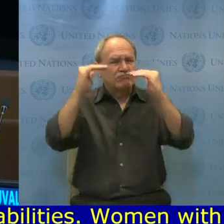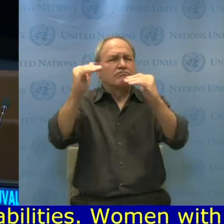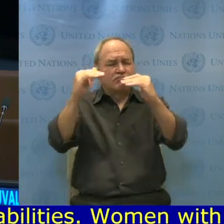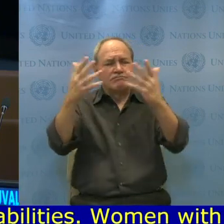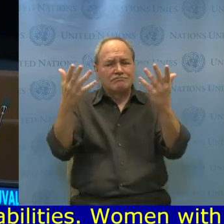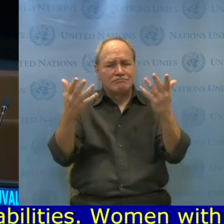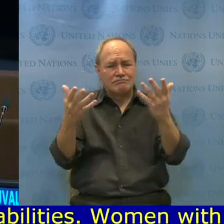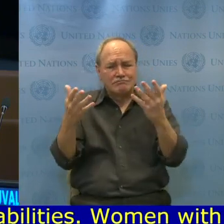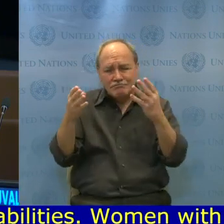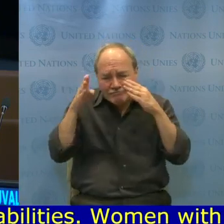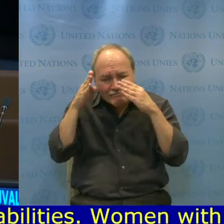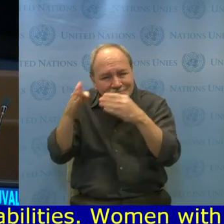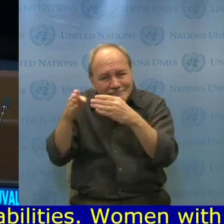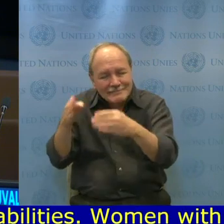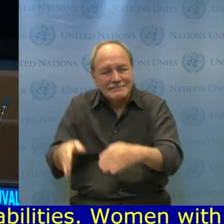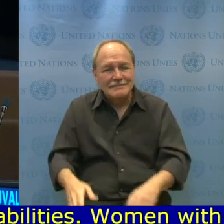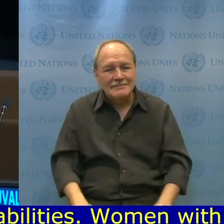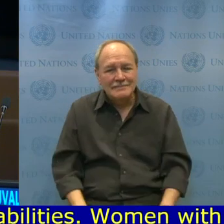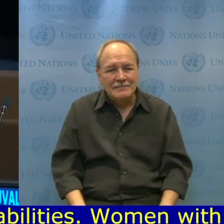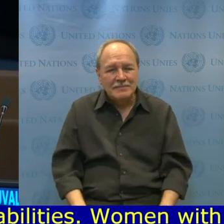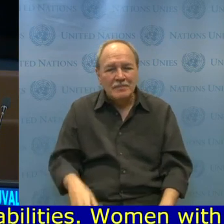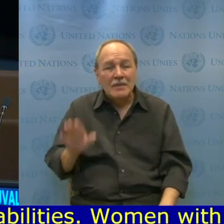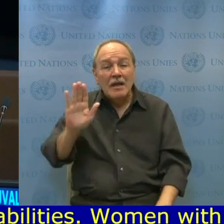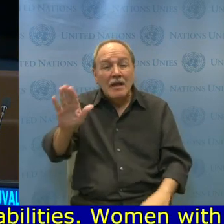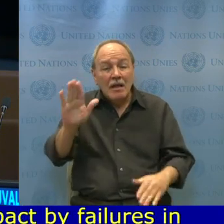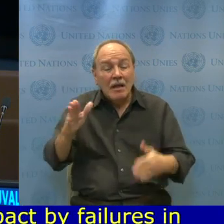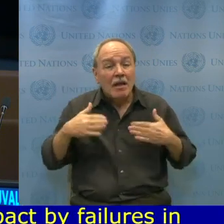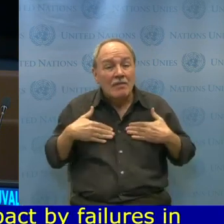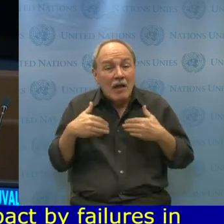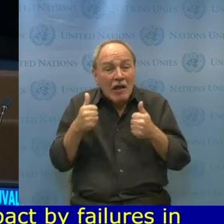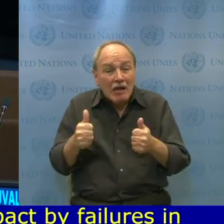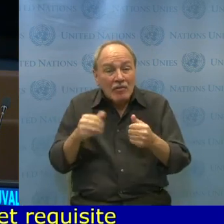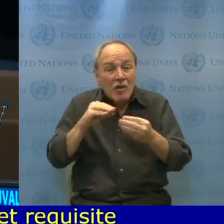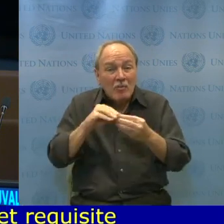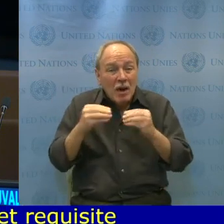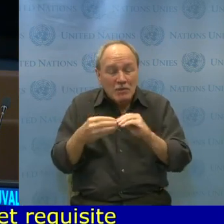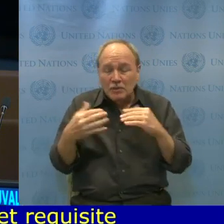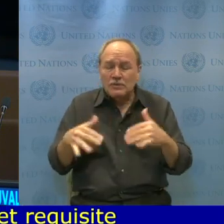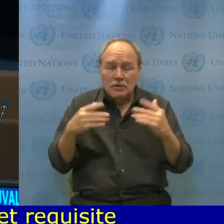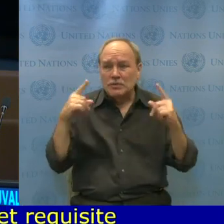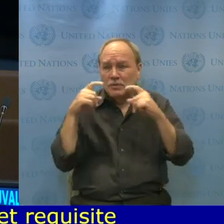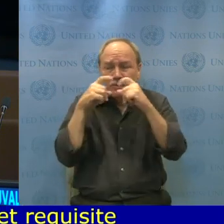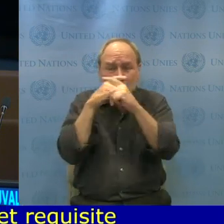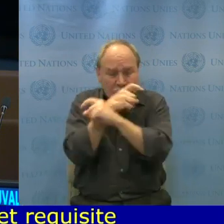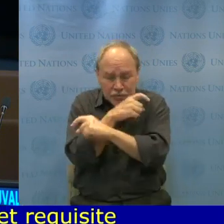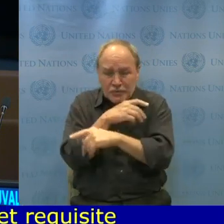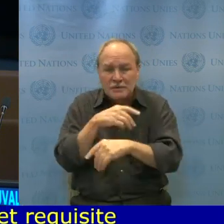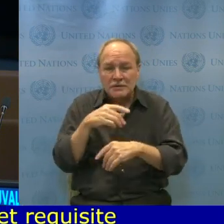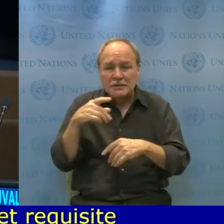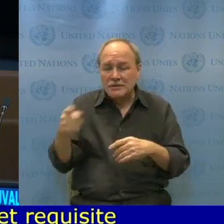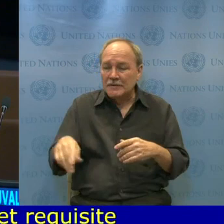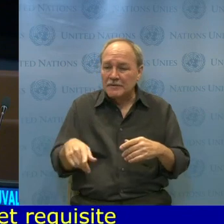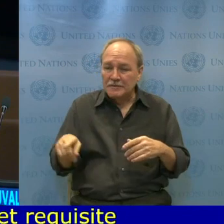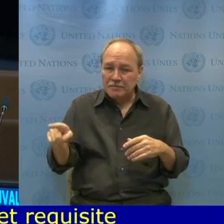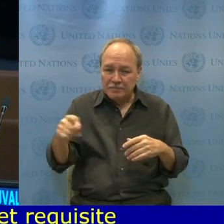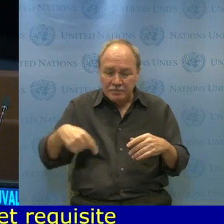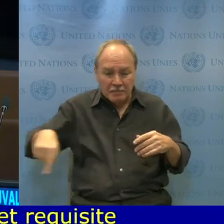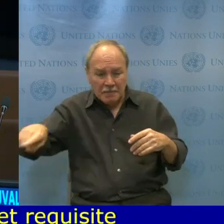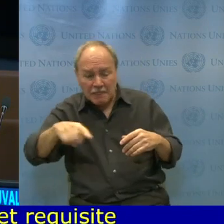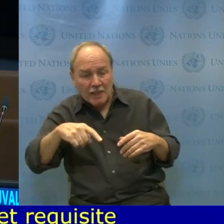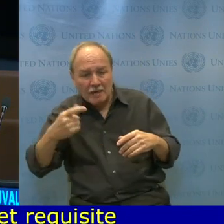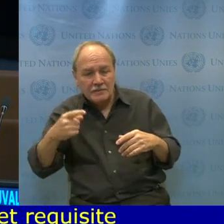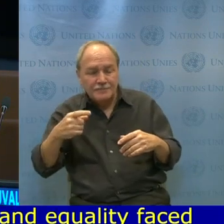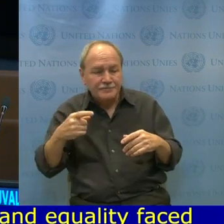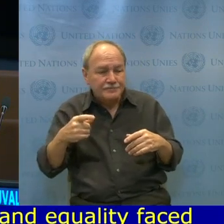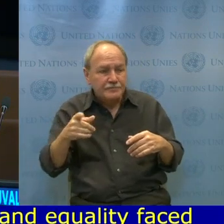here are multifaceted and complex. Disabled people face assumptions about their sexual health needs, a lack of knowledge on